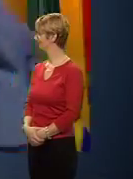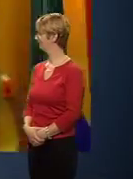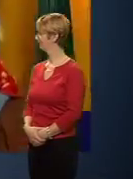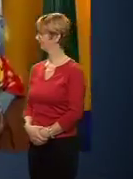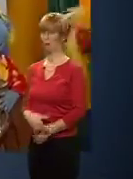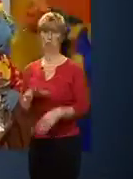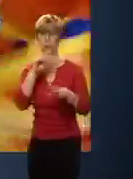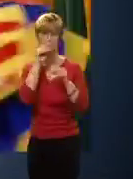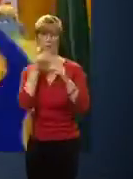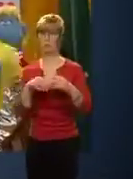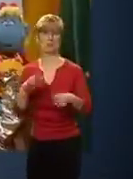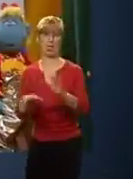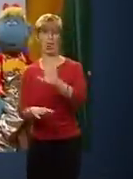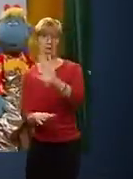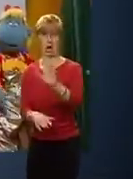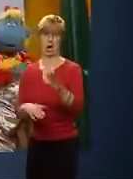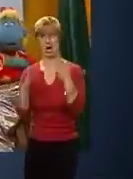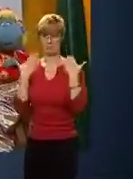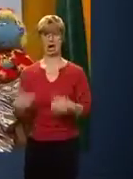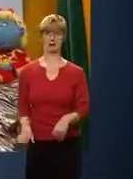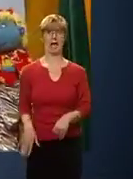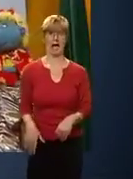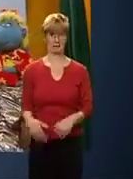Oh, hello, mermaids.